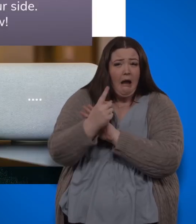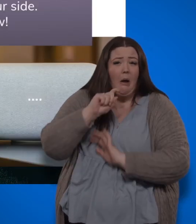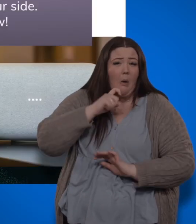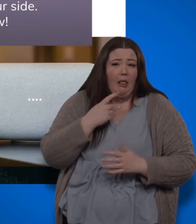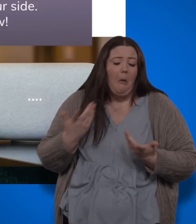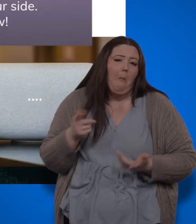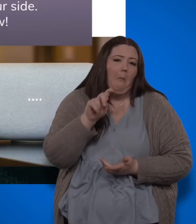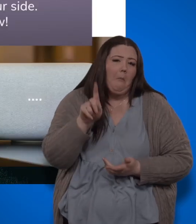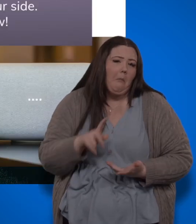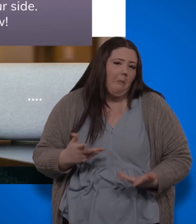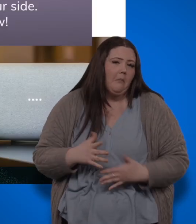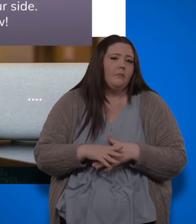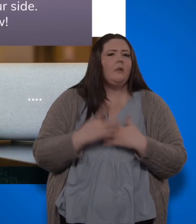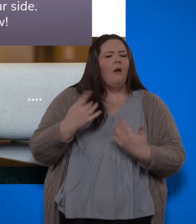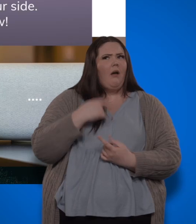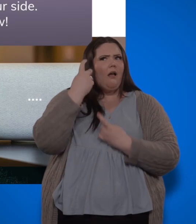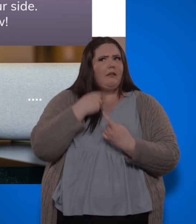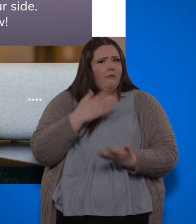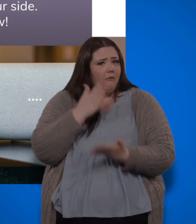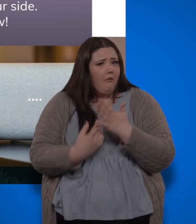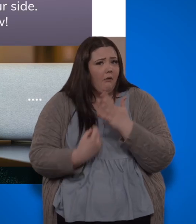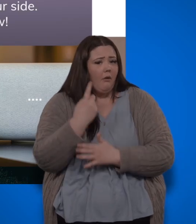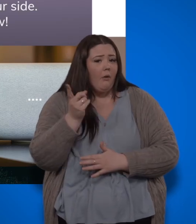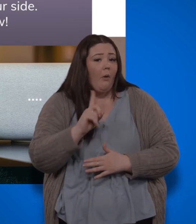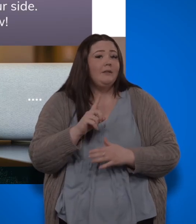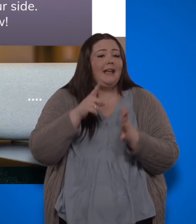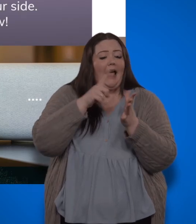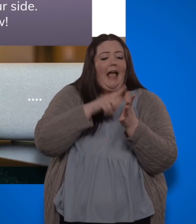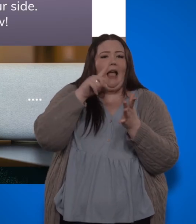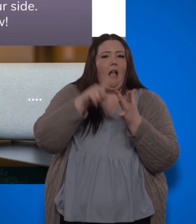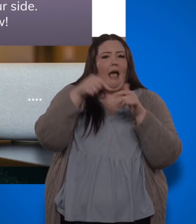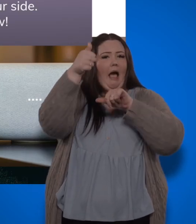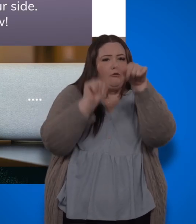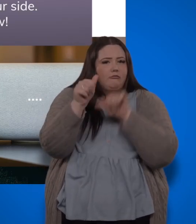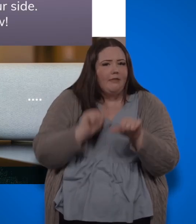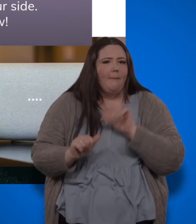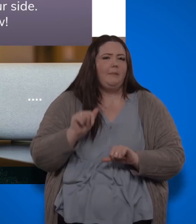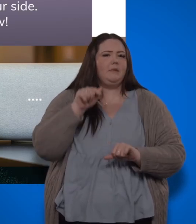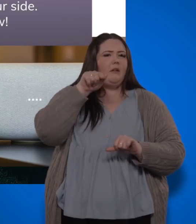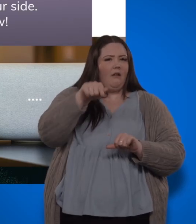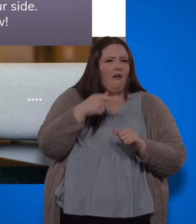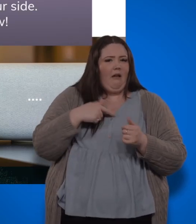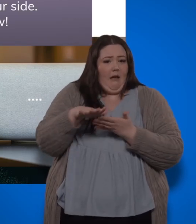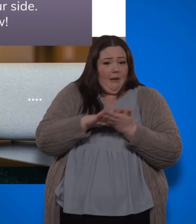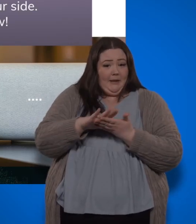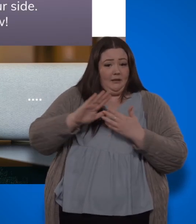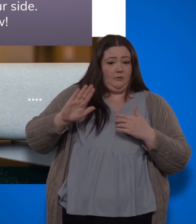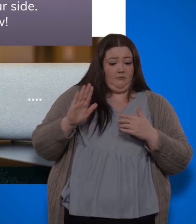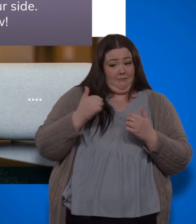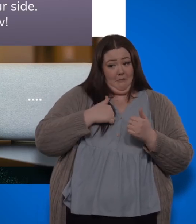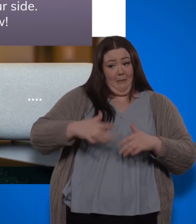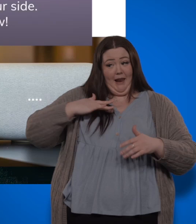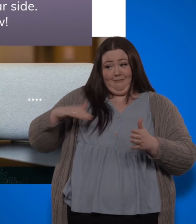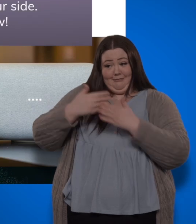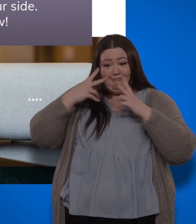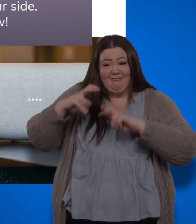are trained on the entire product of my life, every conversation, every email, every social media post, they are able to simulate